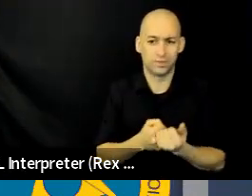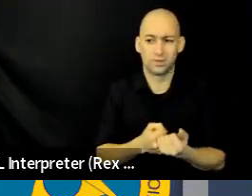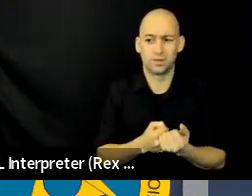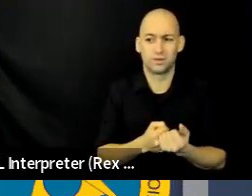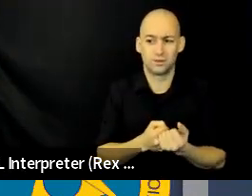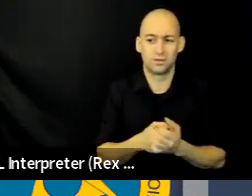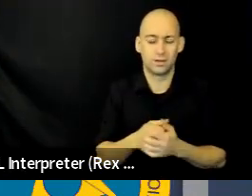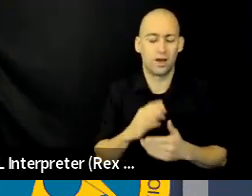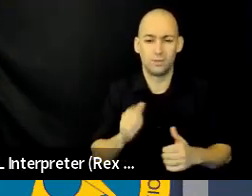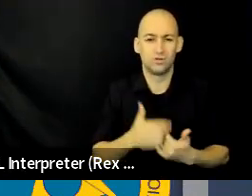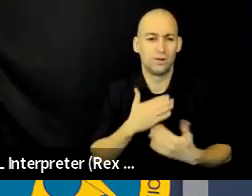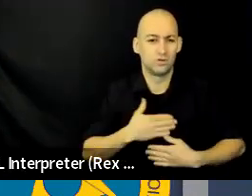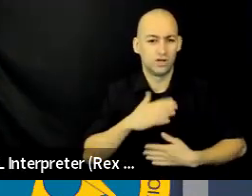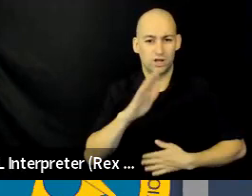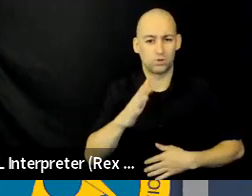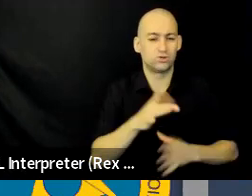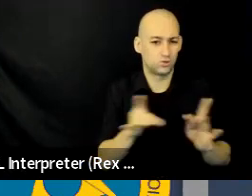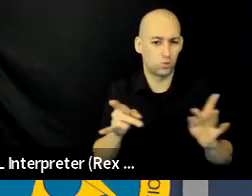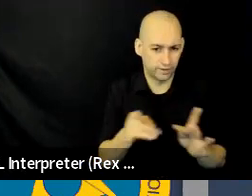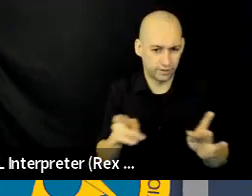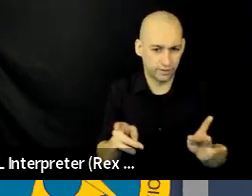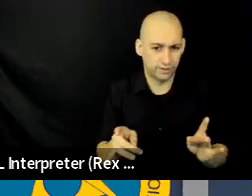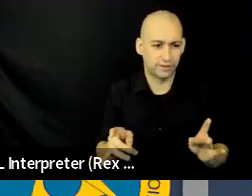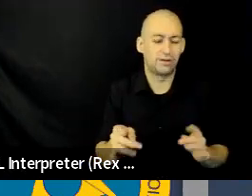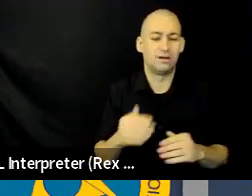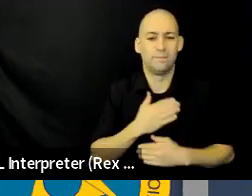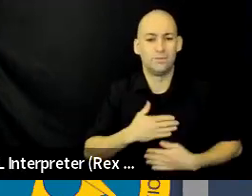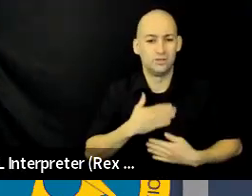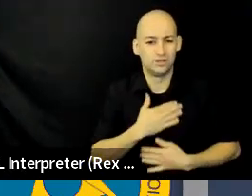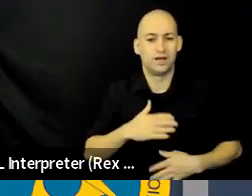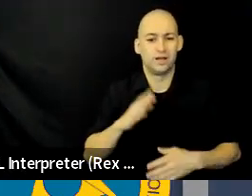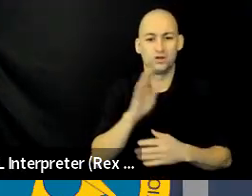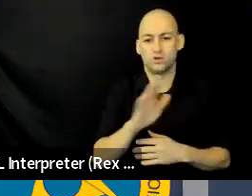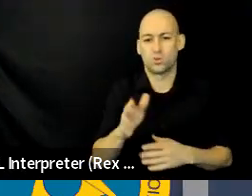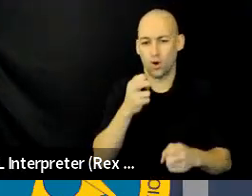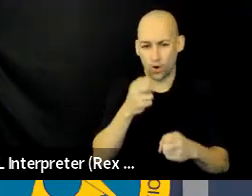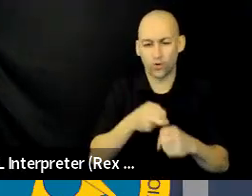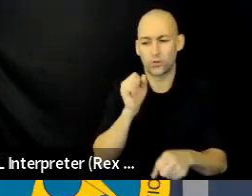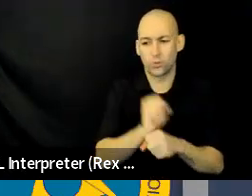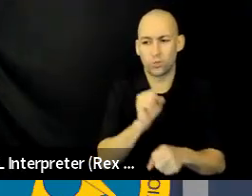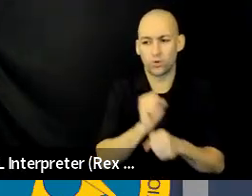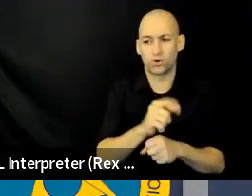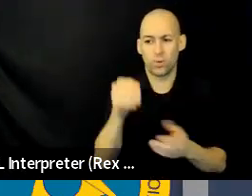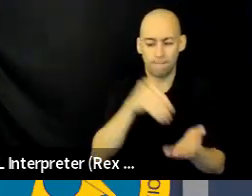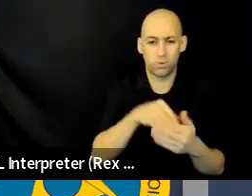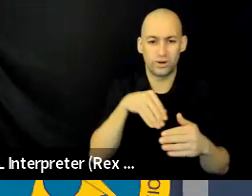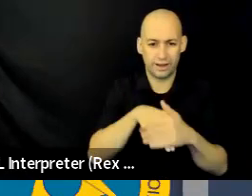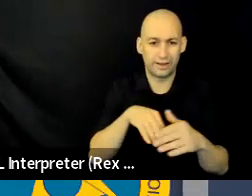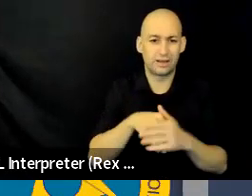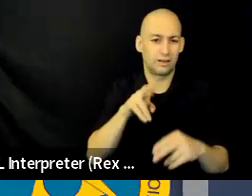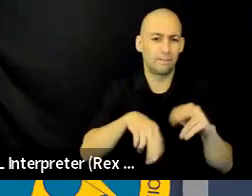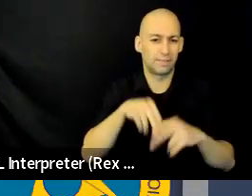we appreciate your story, how much we appreciate the hard work that you have put into